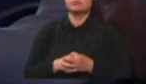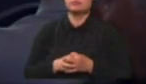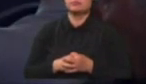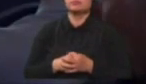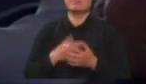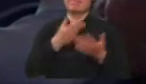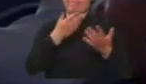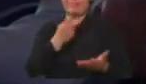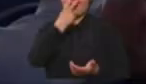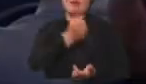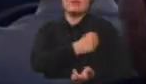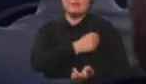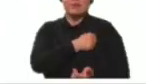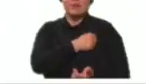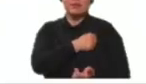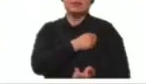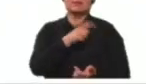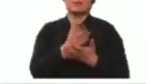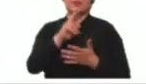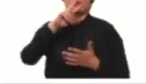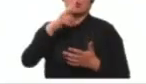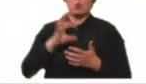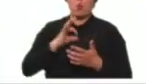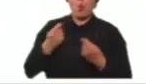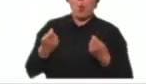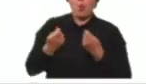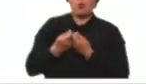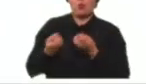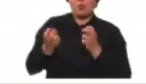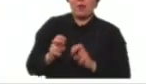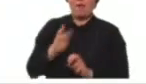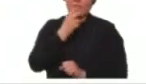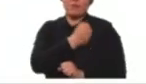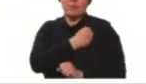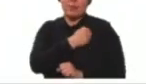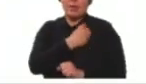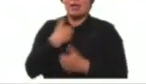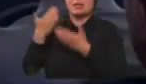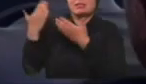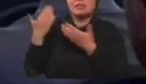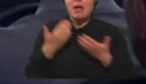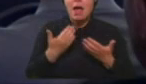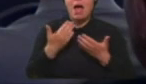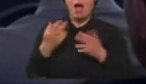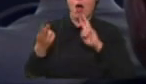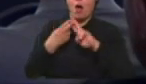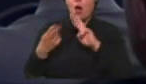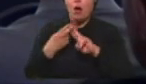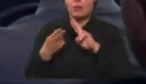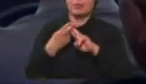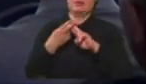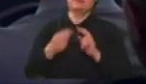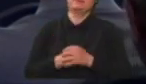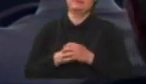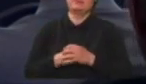Here's my co-founder. Feel free to get in touch and explore possibilities for collaboration and partnership. We have launched this year, actually, our